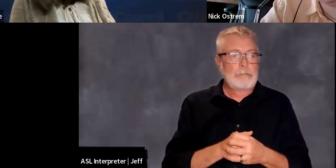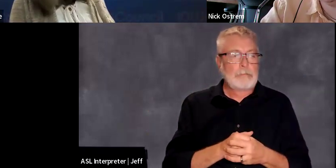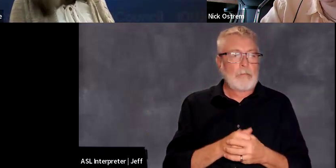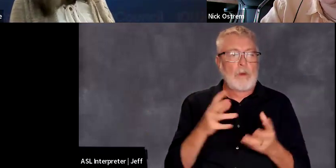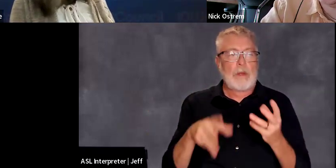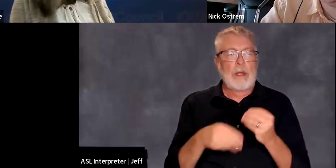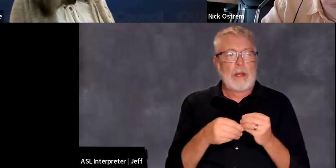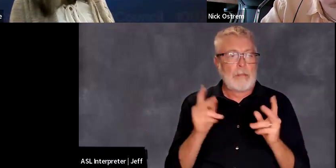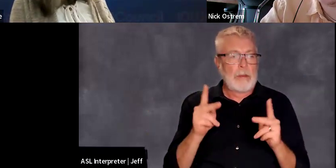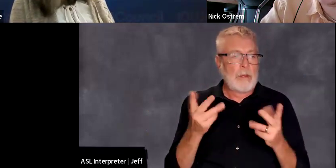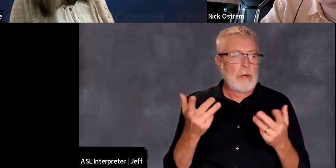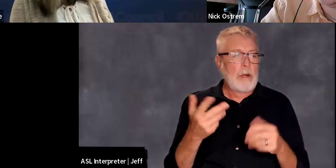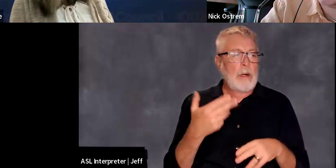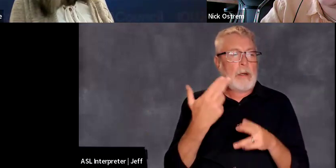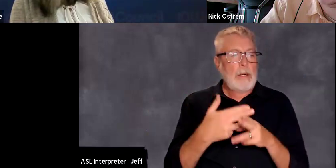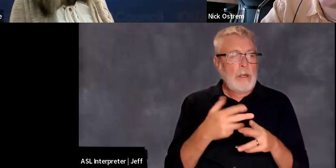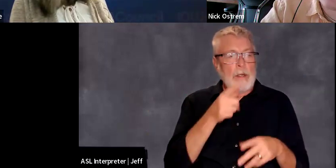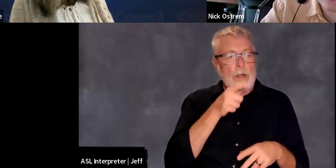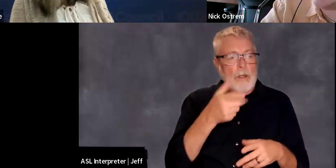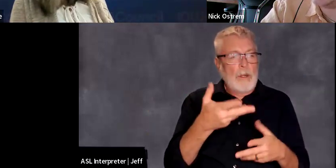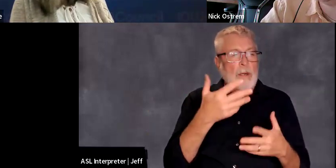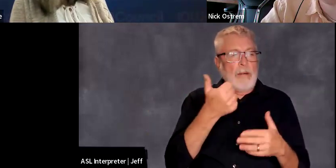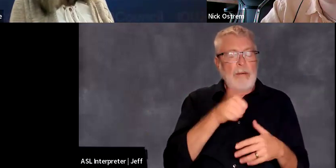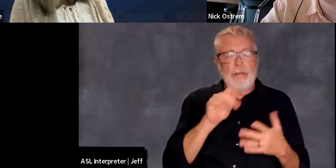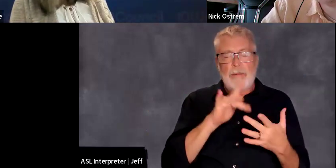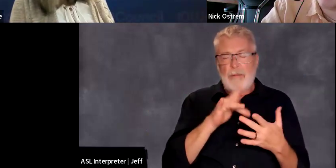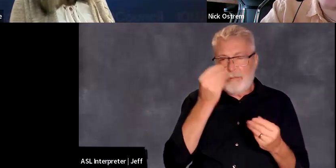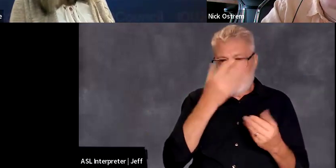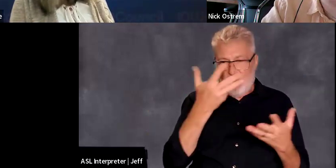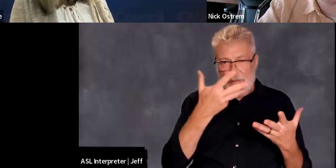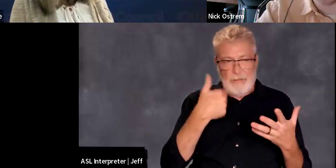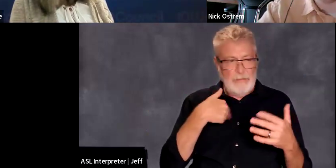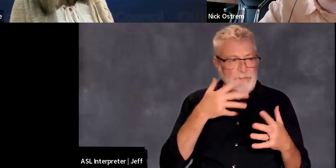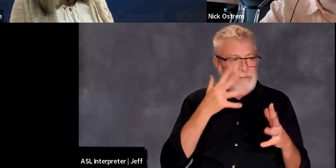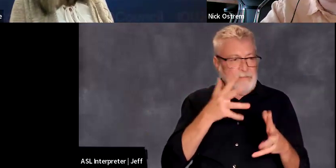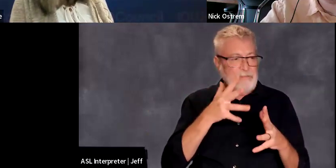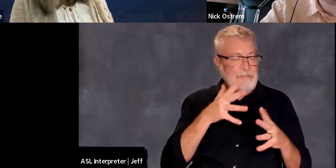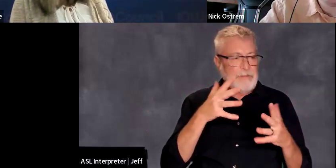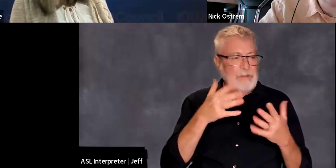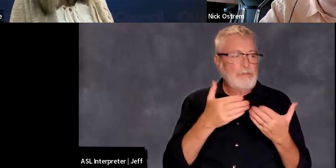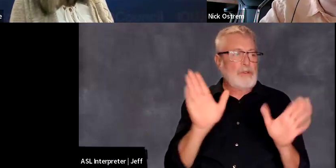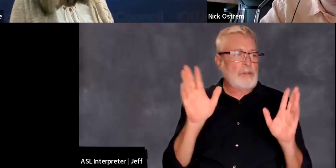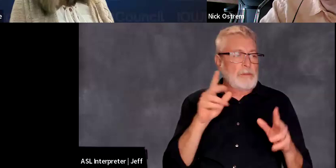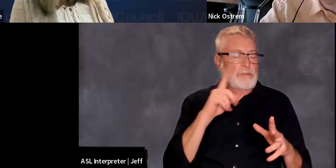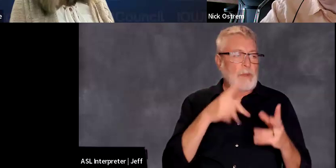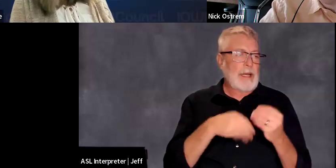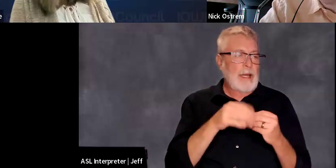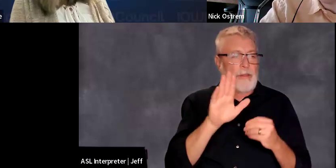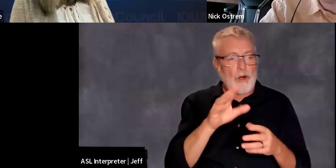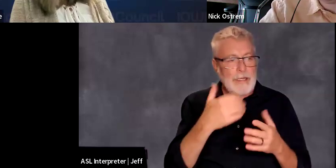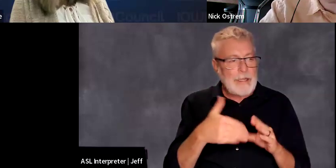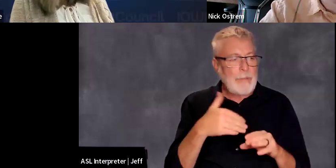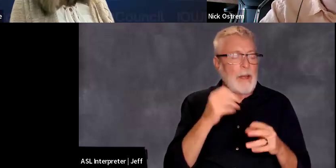you can add in people, name, who they are, and any contact information. We've left that general, so you can add email